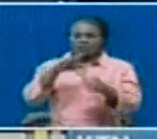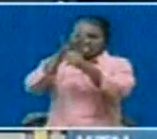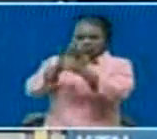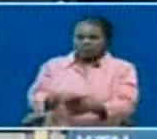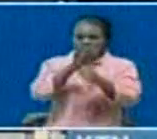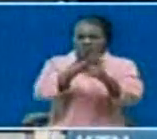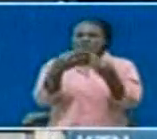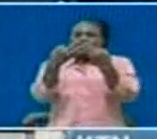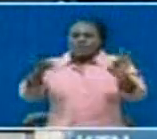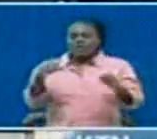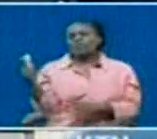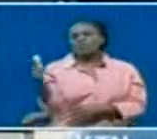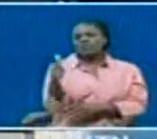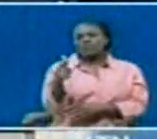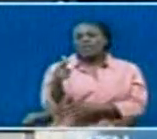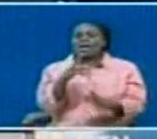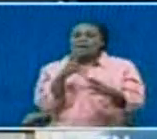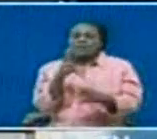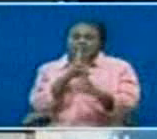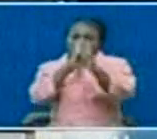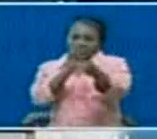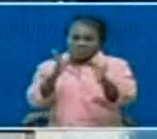freedom of the media. Patrick Amimo has more.